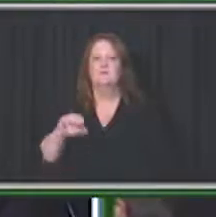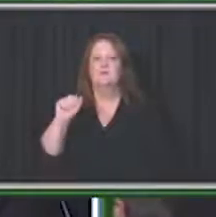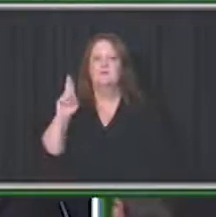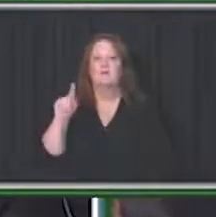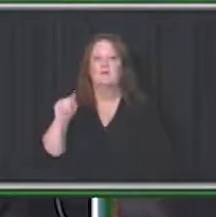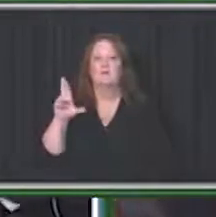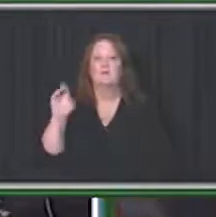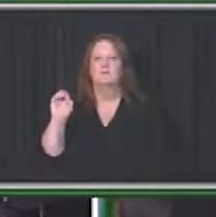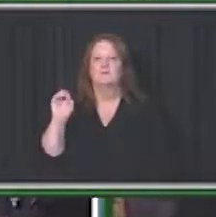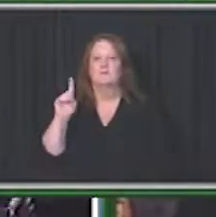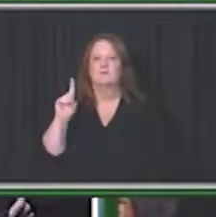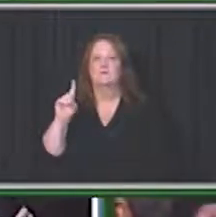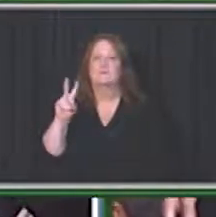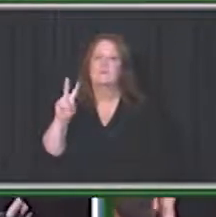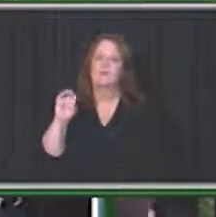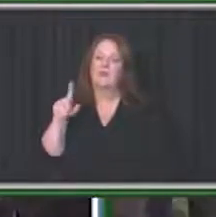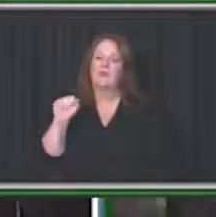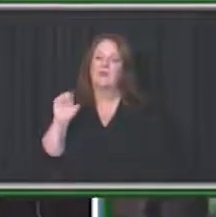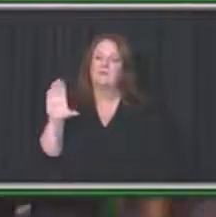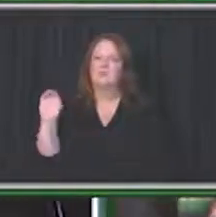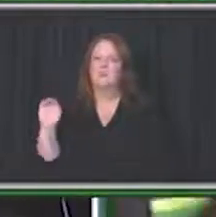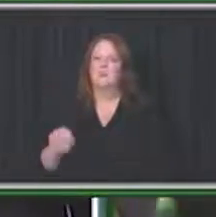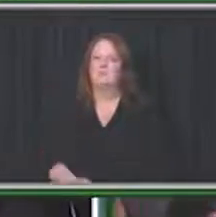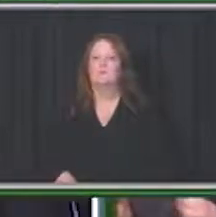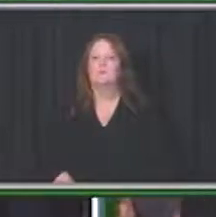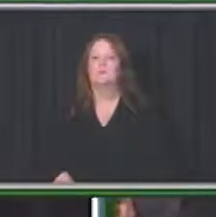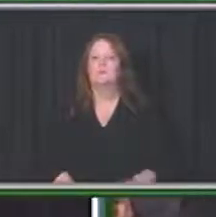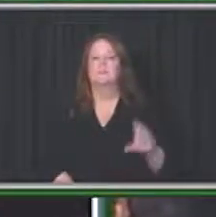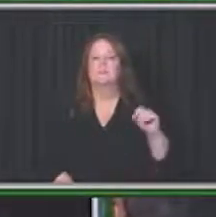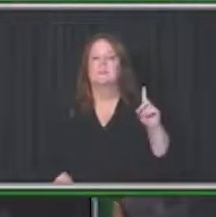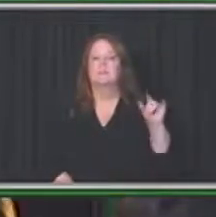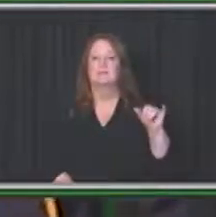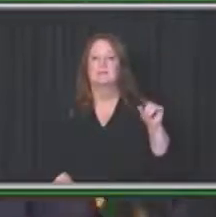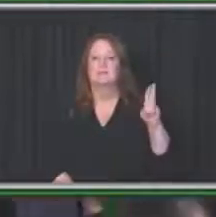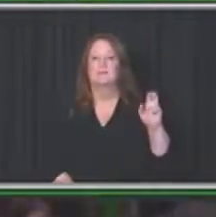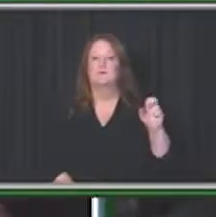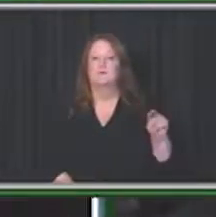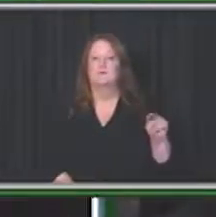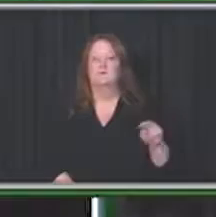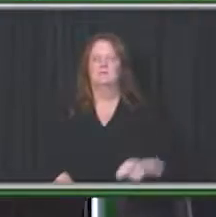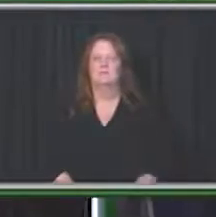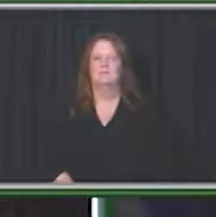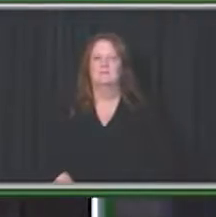Arturo Velasco. Cindy Nguyen.